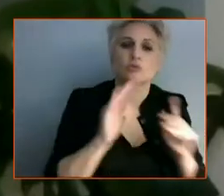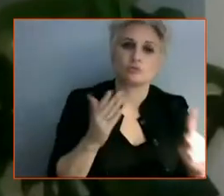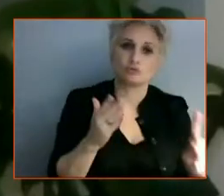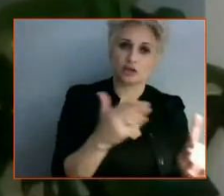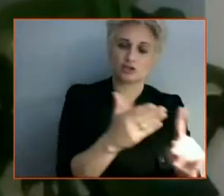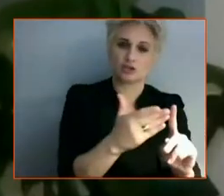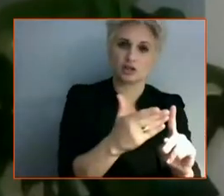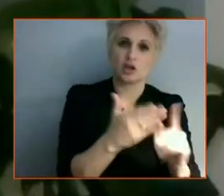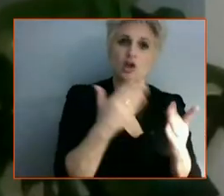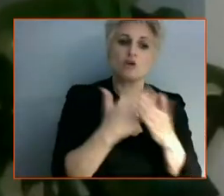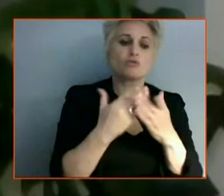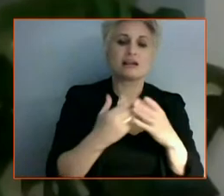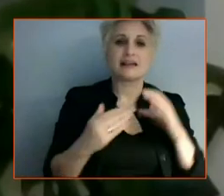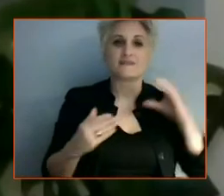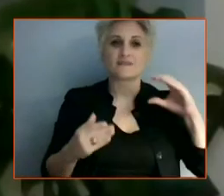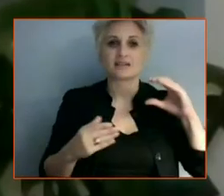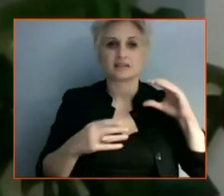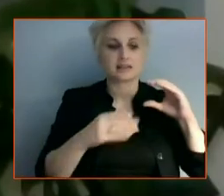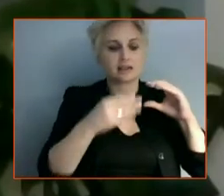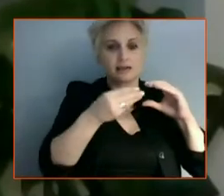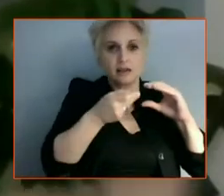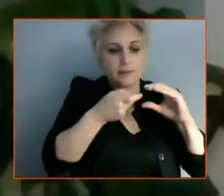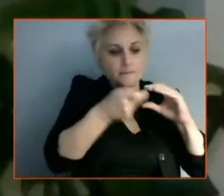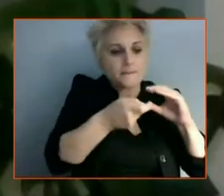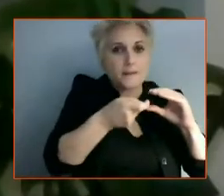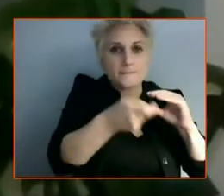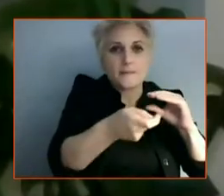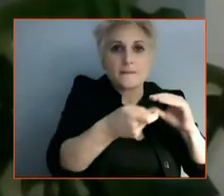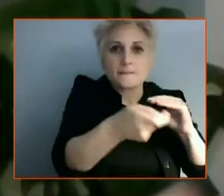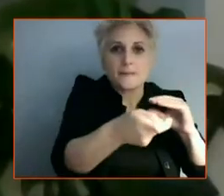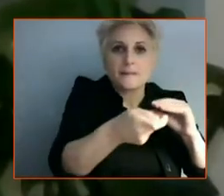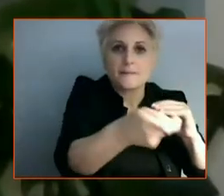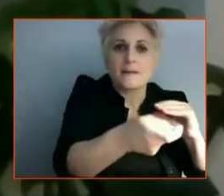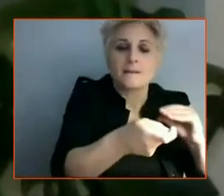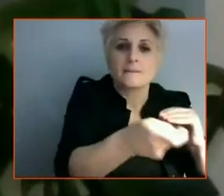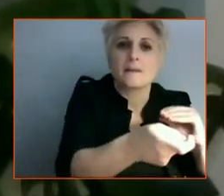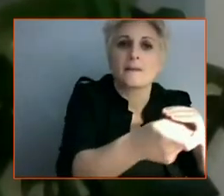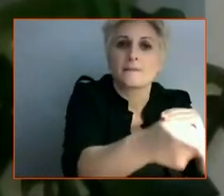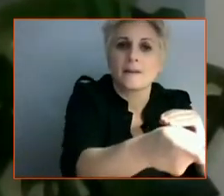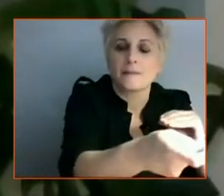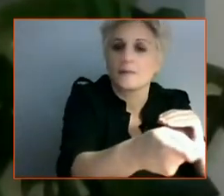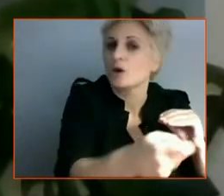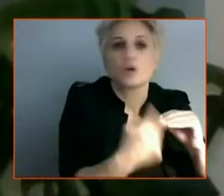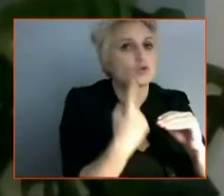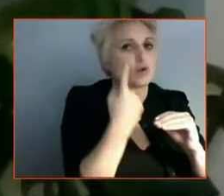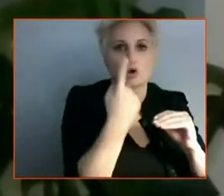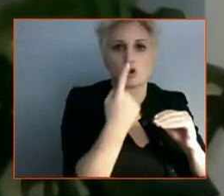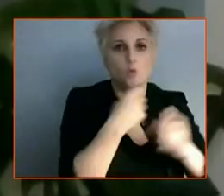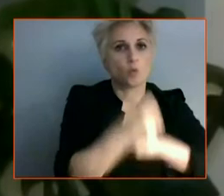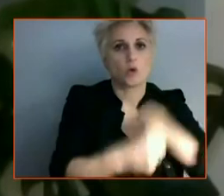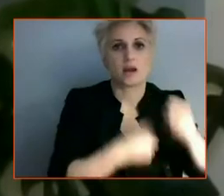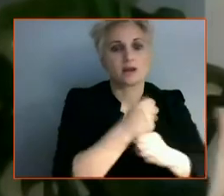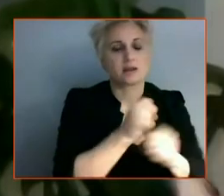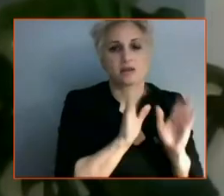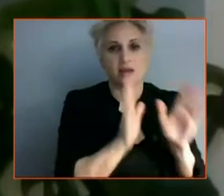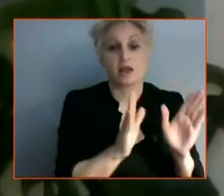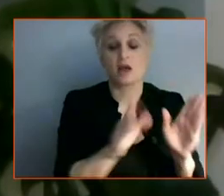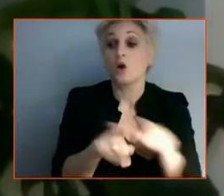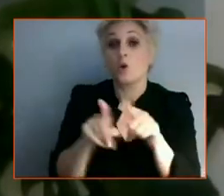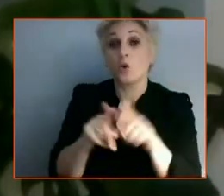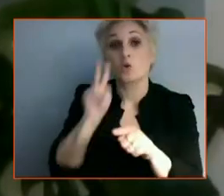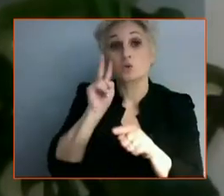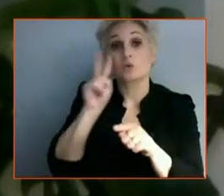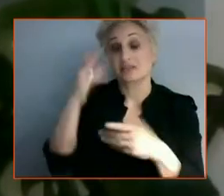of time than, for example, you know, we typically do on a year-on-year basis. And we've seen this, for example, in the mental health space with the